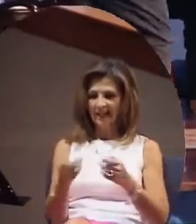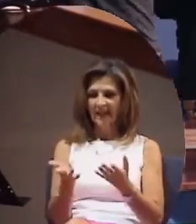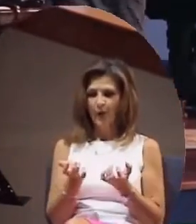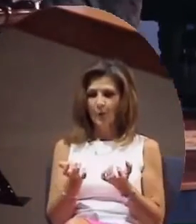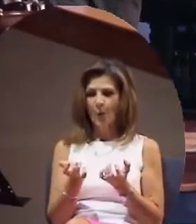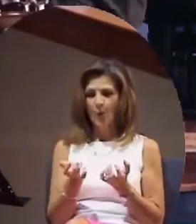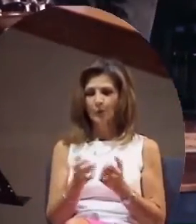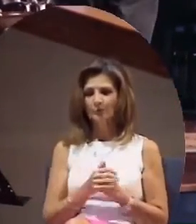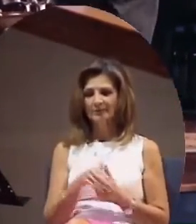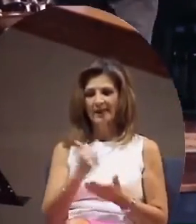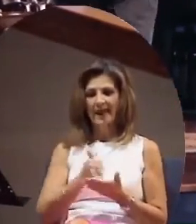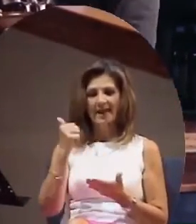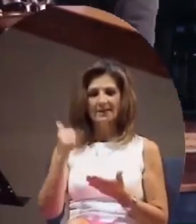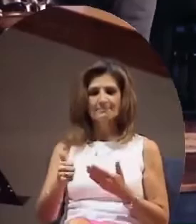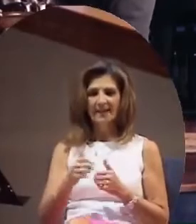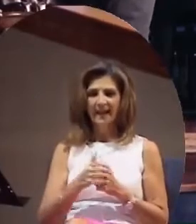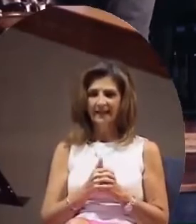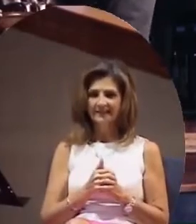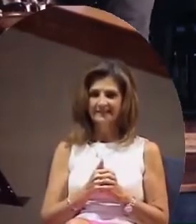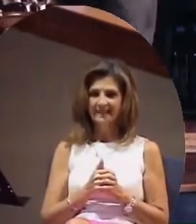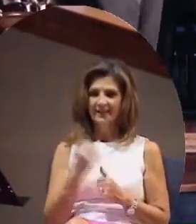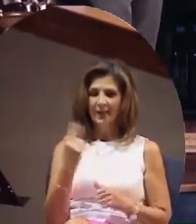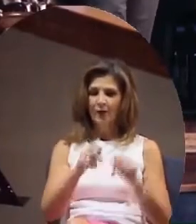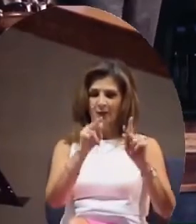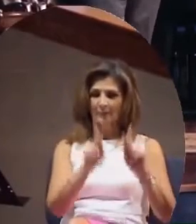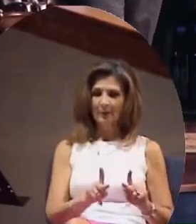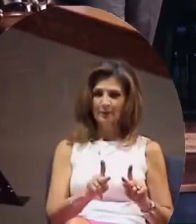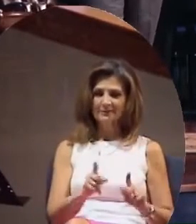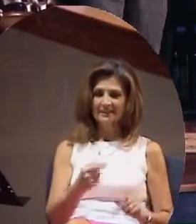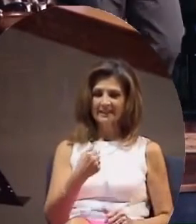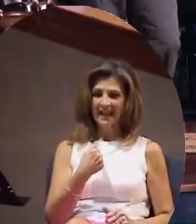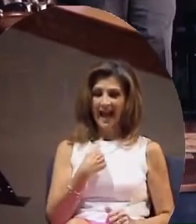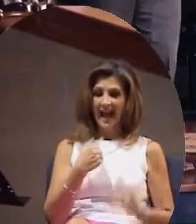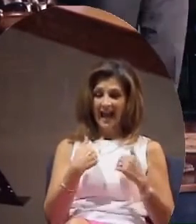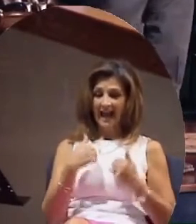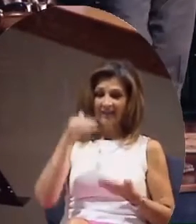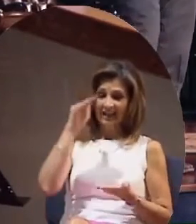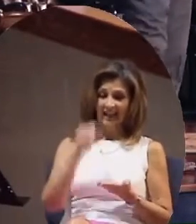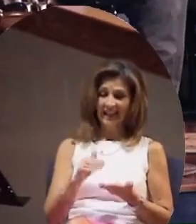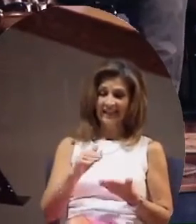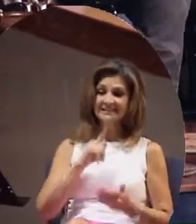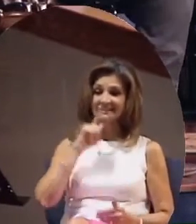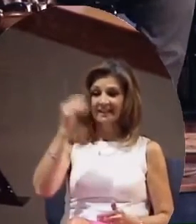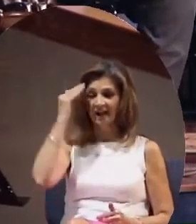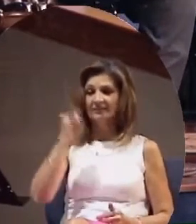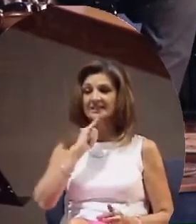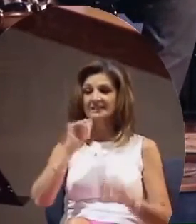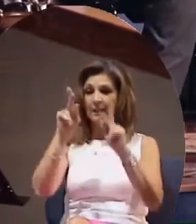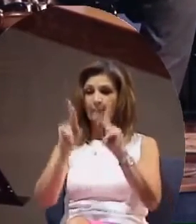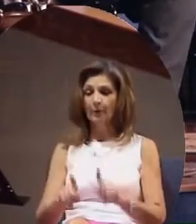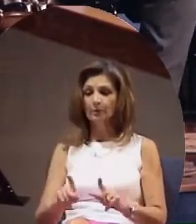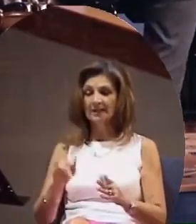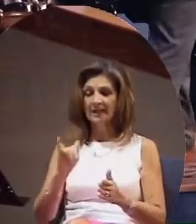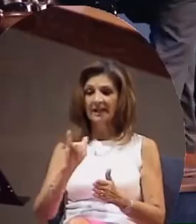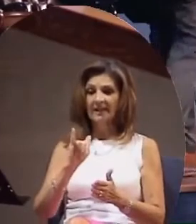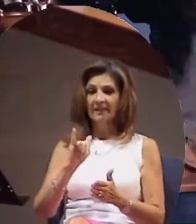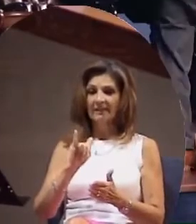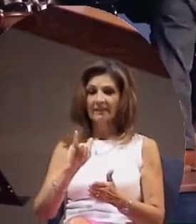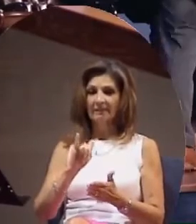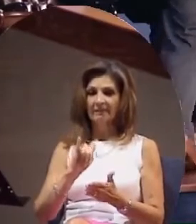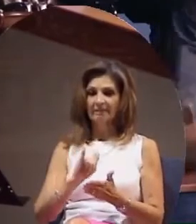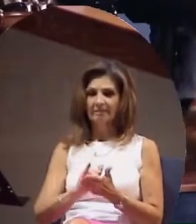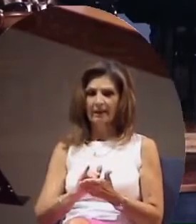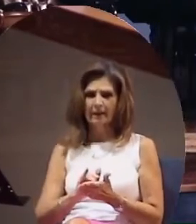to. Amen. The only person that I've got less confidence in that outfit is somebody that befriends them and talks to them every day.